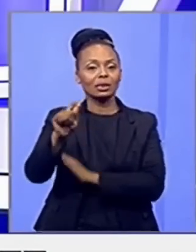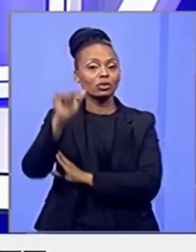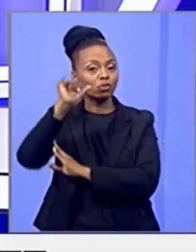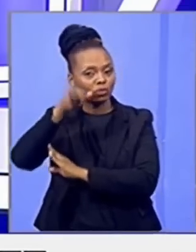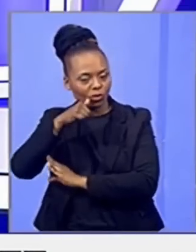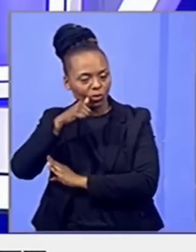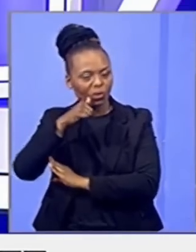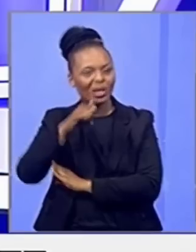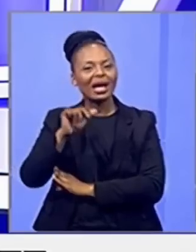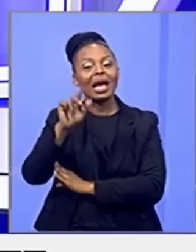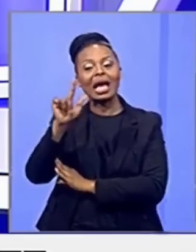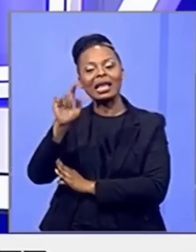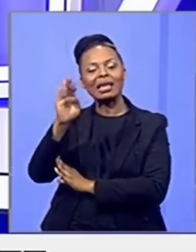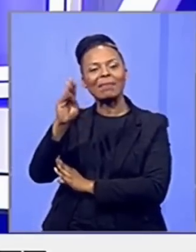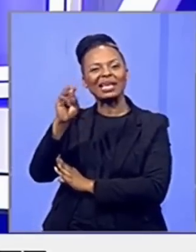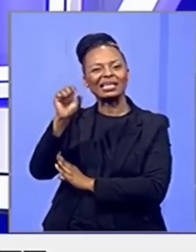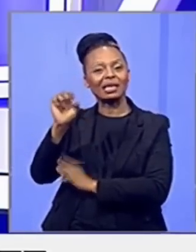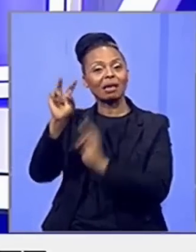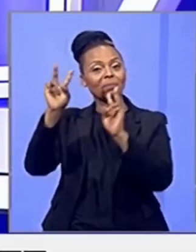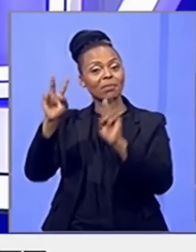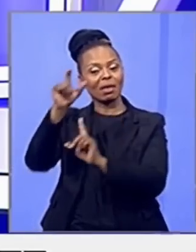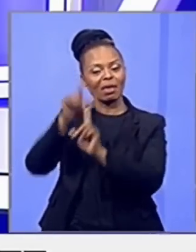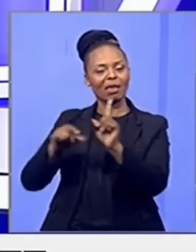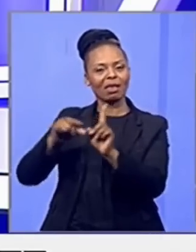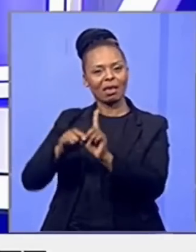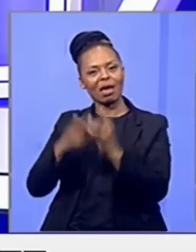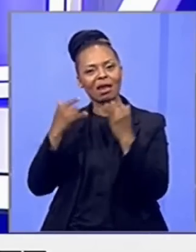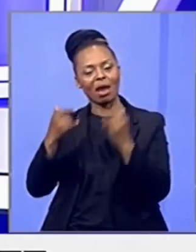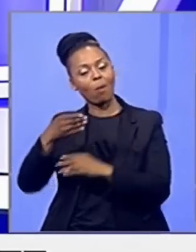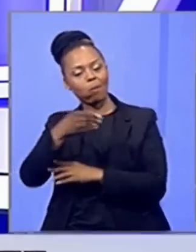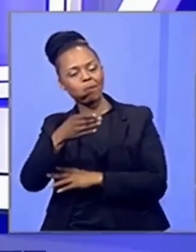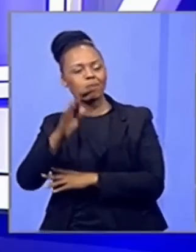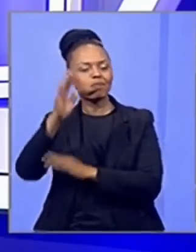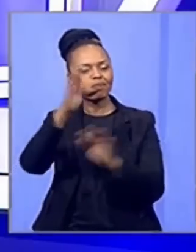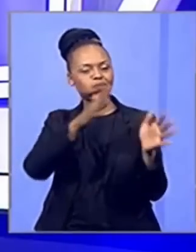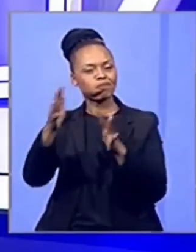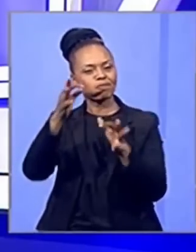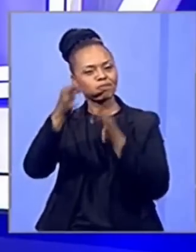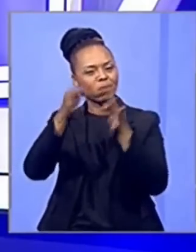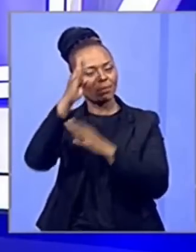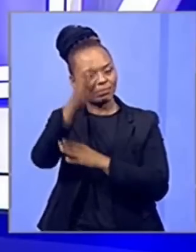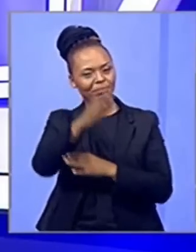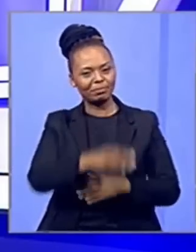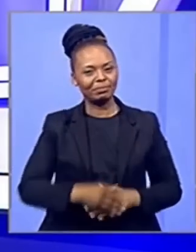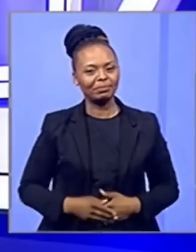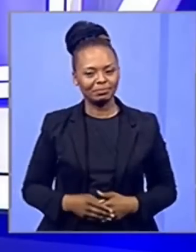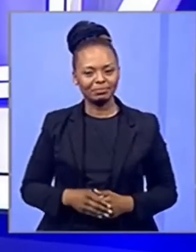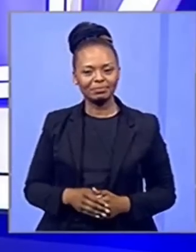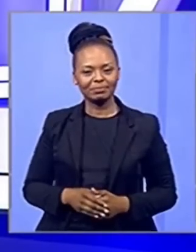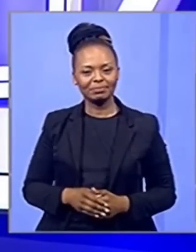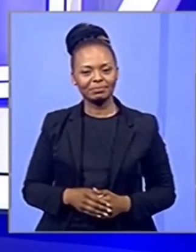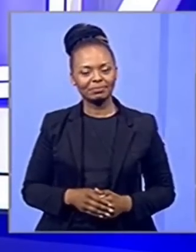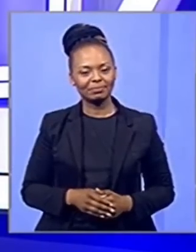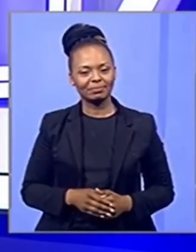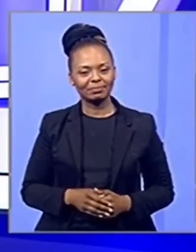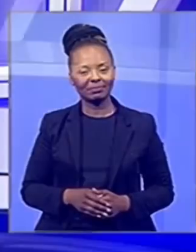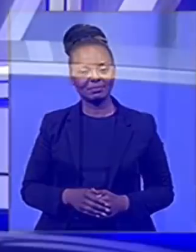sasa le beseng kadimeng o latela ka kakanyo ya maemo a boso Thobela.